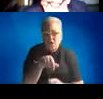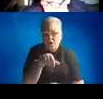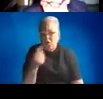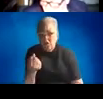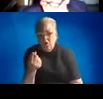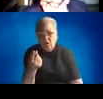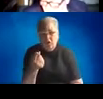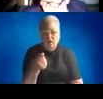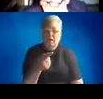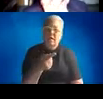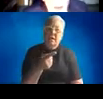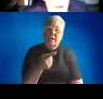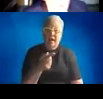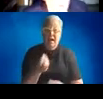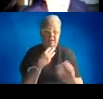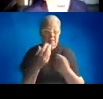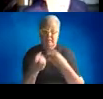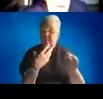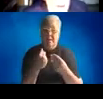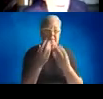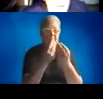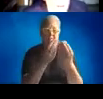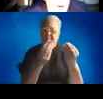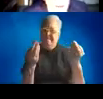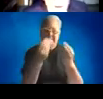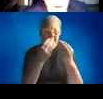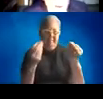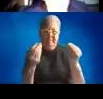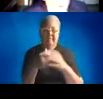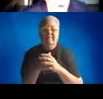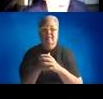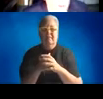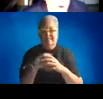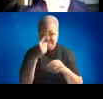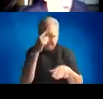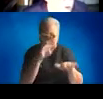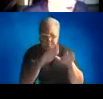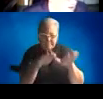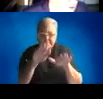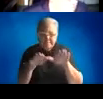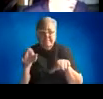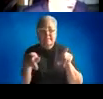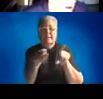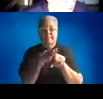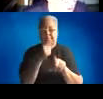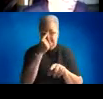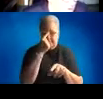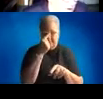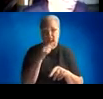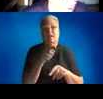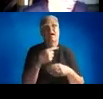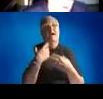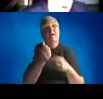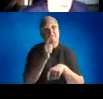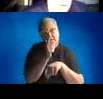they're still coming in, Richard. Yeah, but mainly similar, I think. We do record the chat and put it up so people can